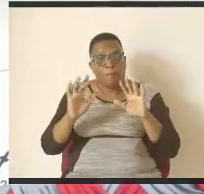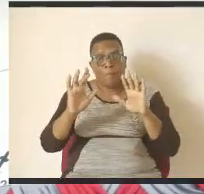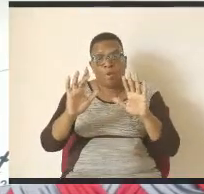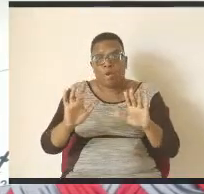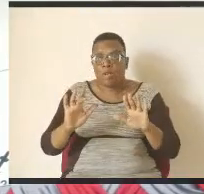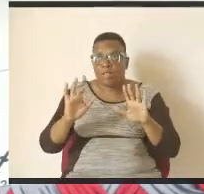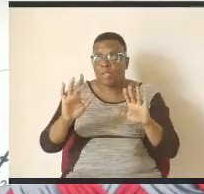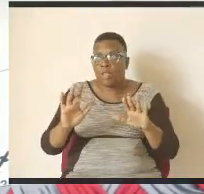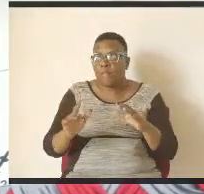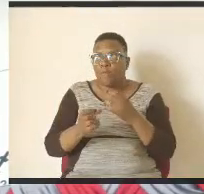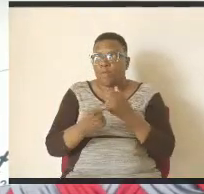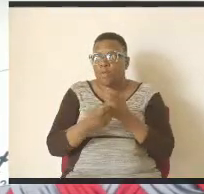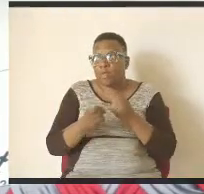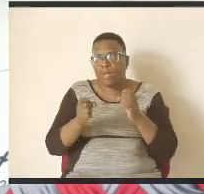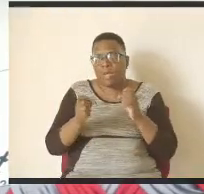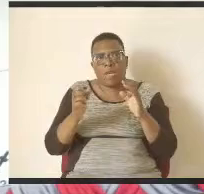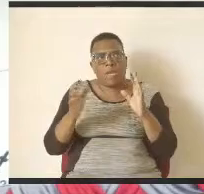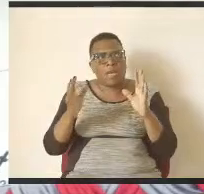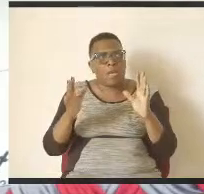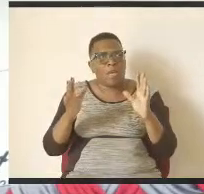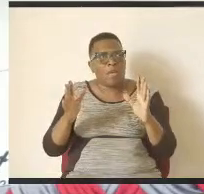Wonderful, merciful